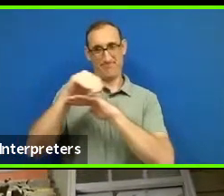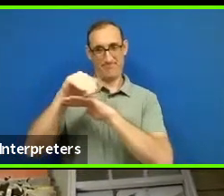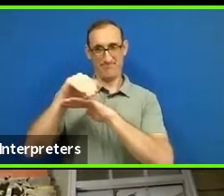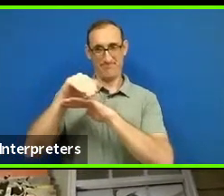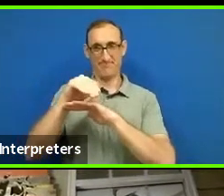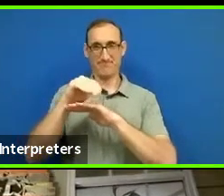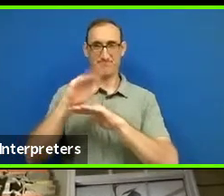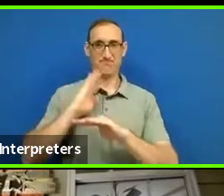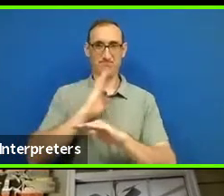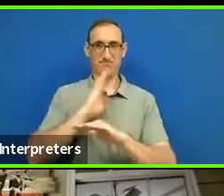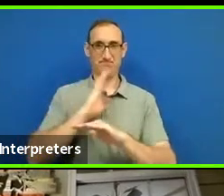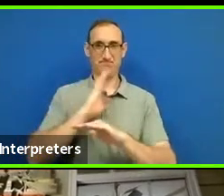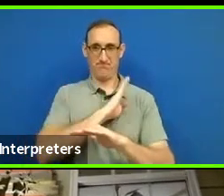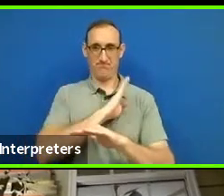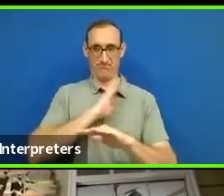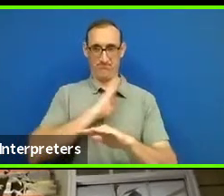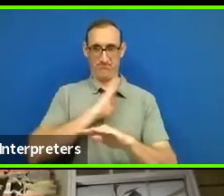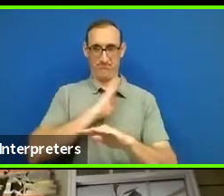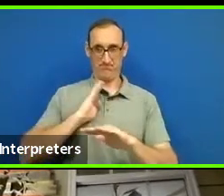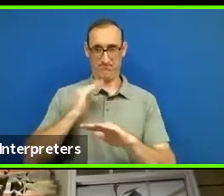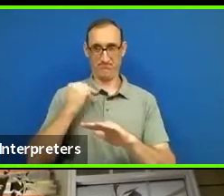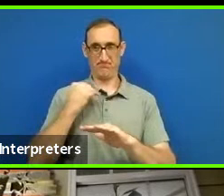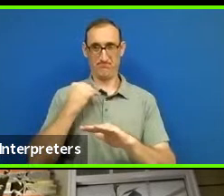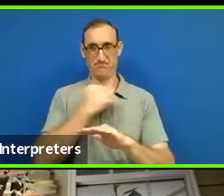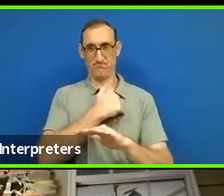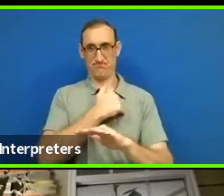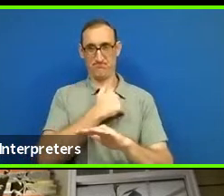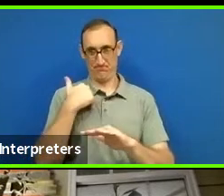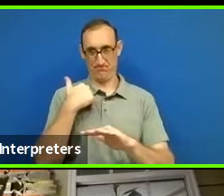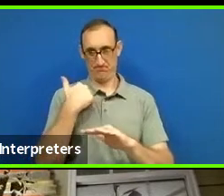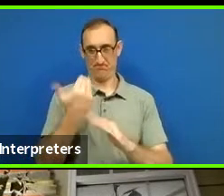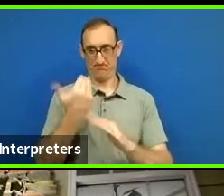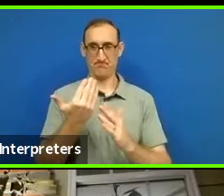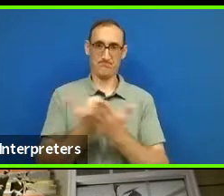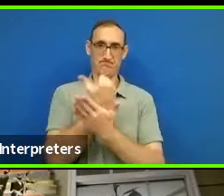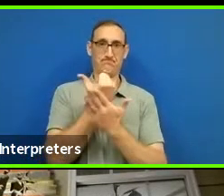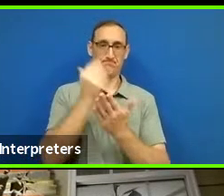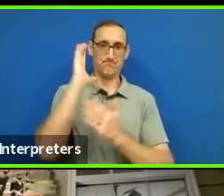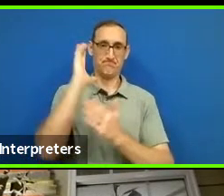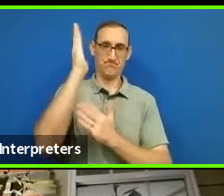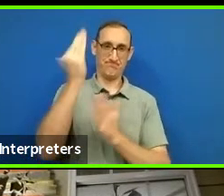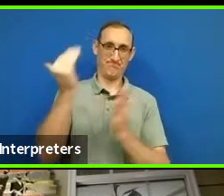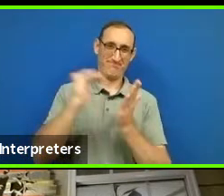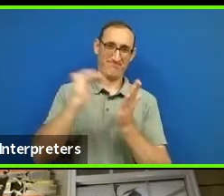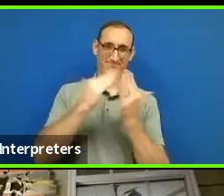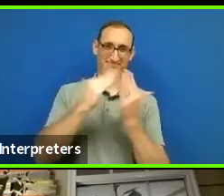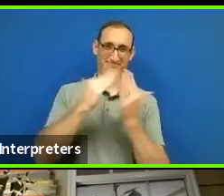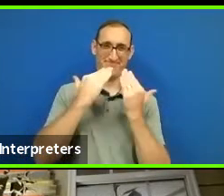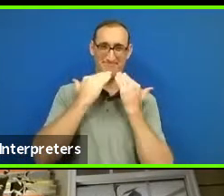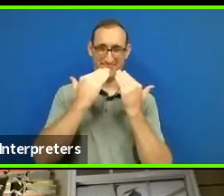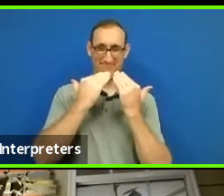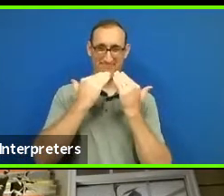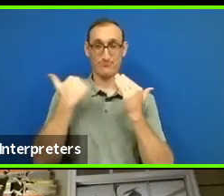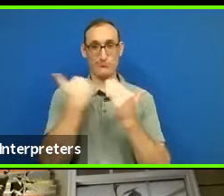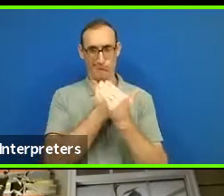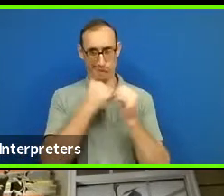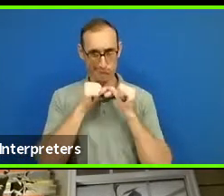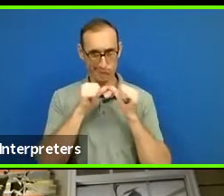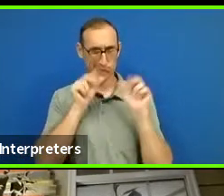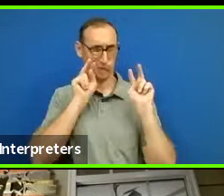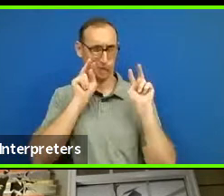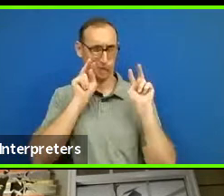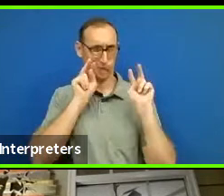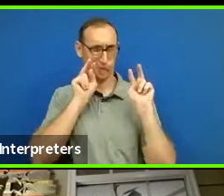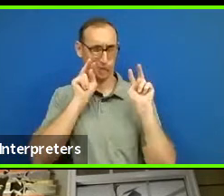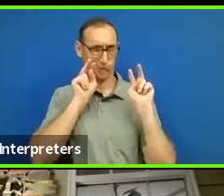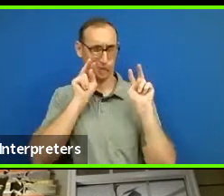monitoring all along, which is cases per 100,000, the 14-day trend, as well as the positivity rate.